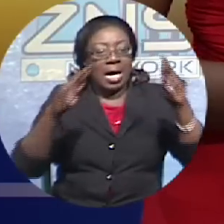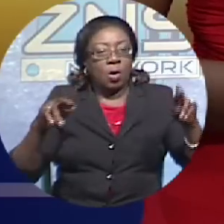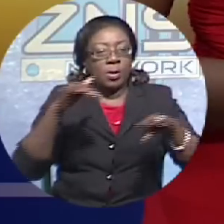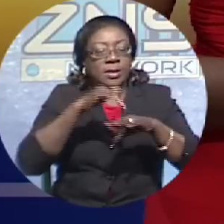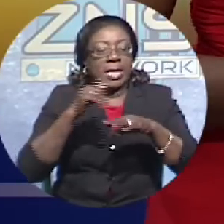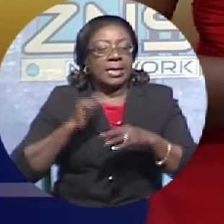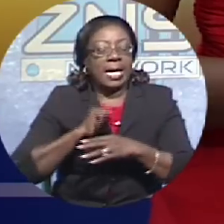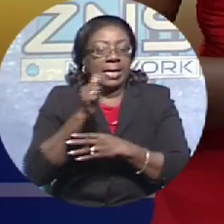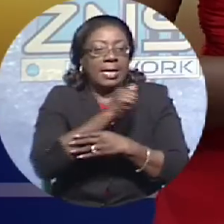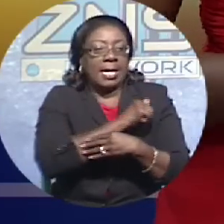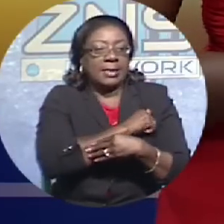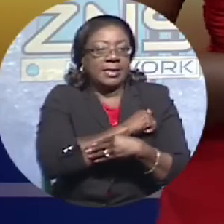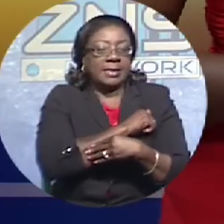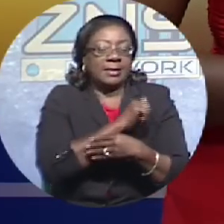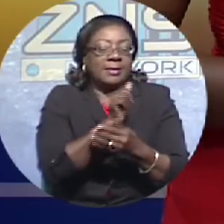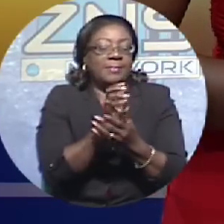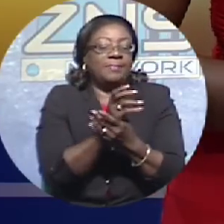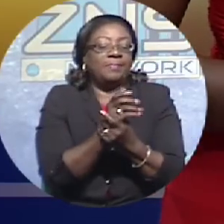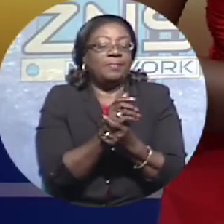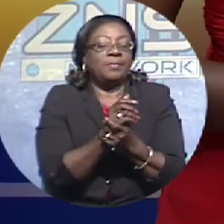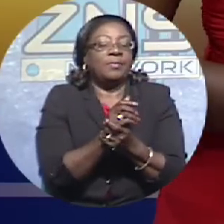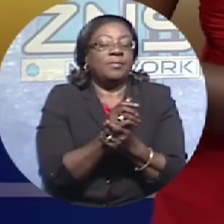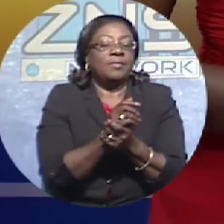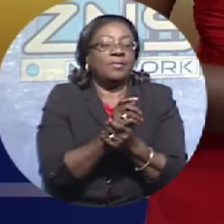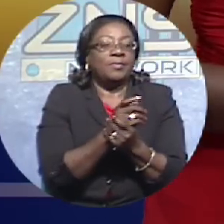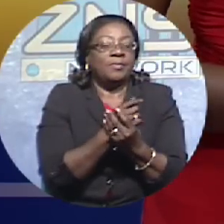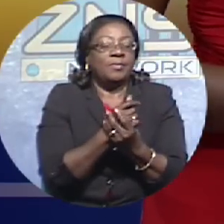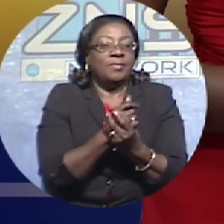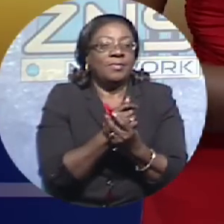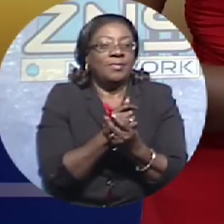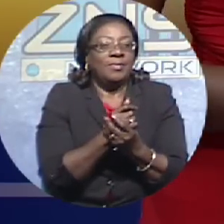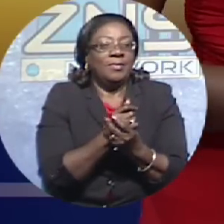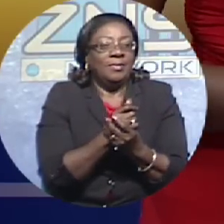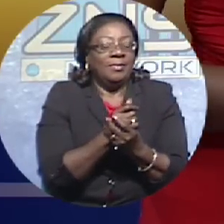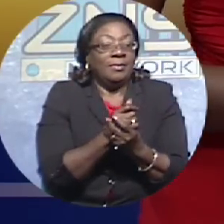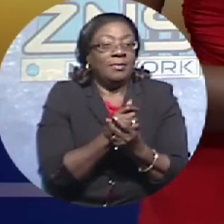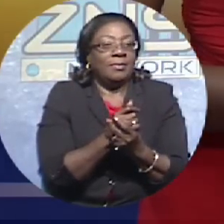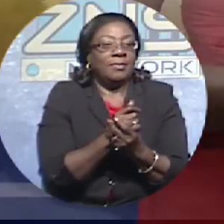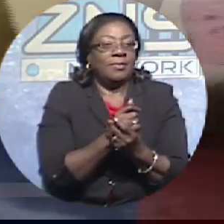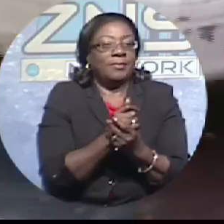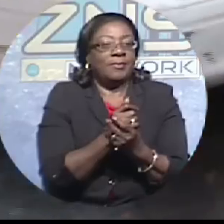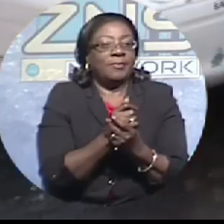our Valentine's to Remember promotion. Back to you, Andrew.